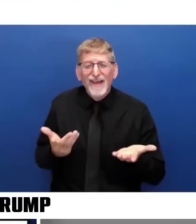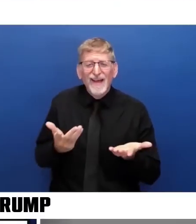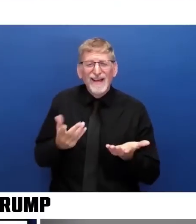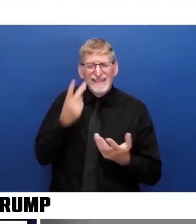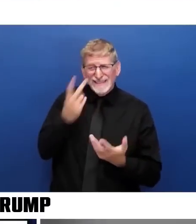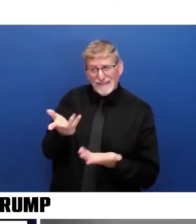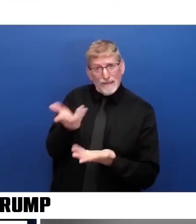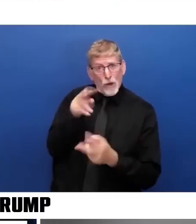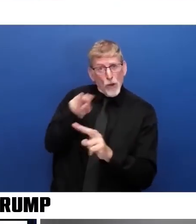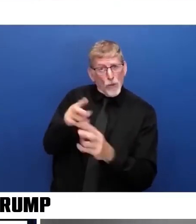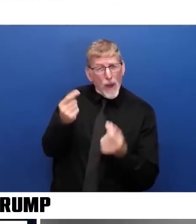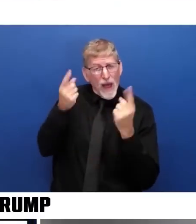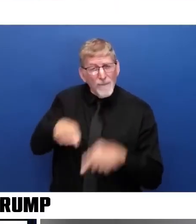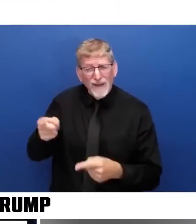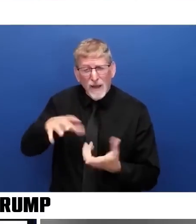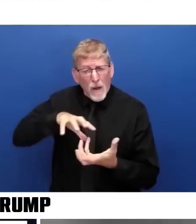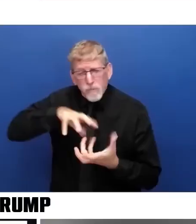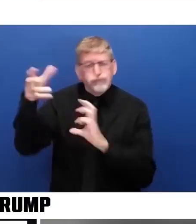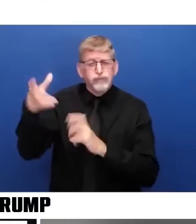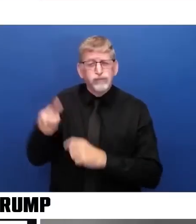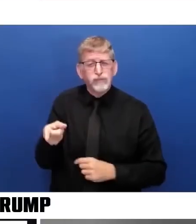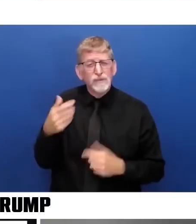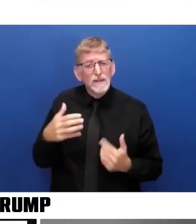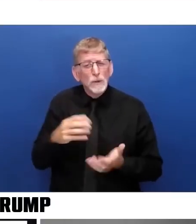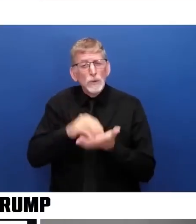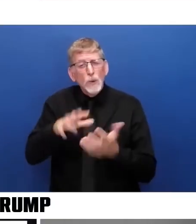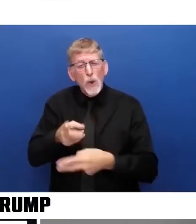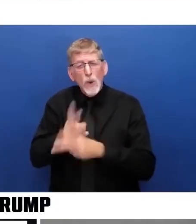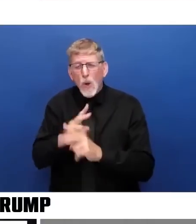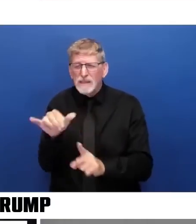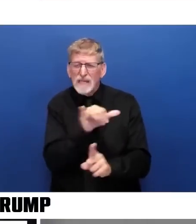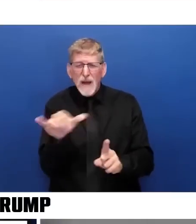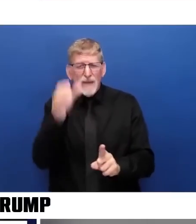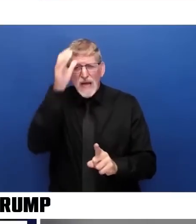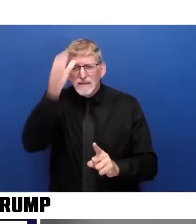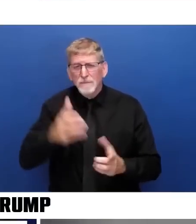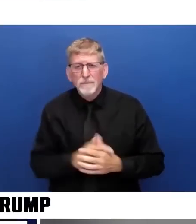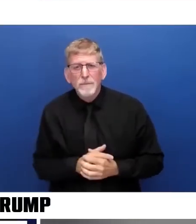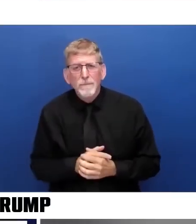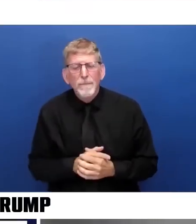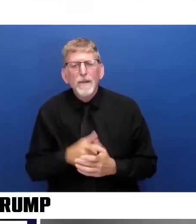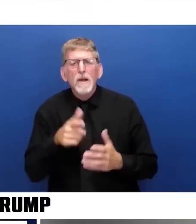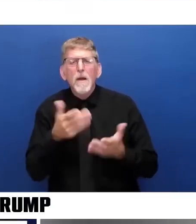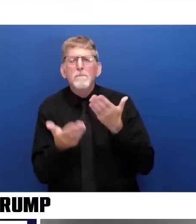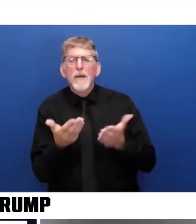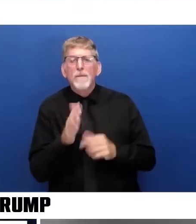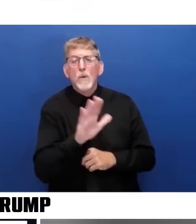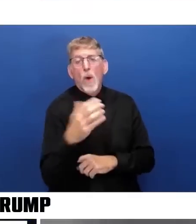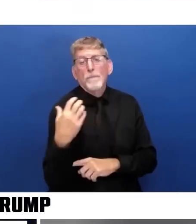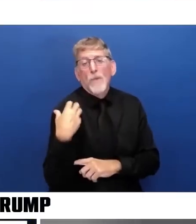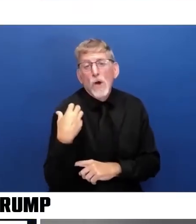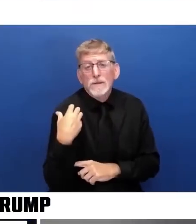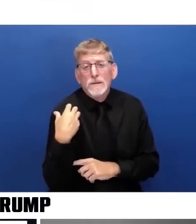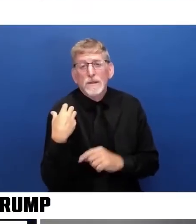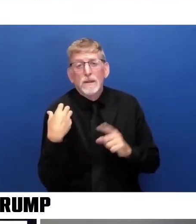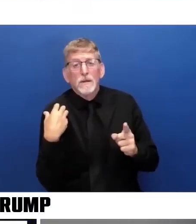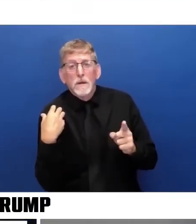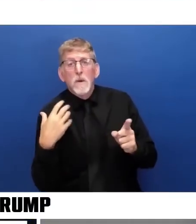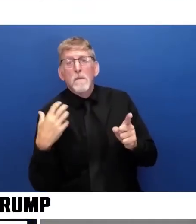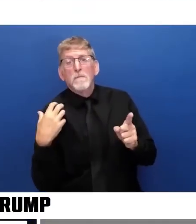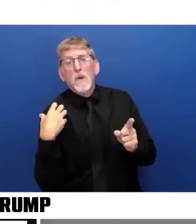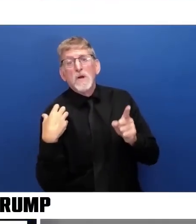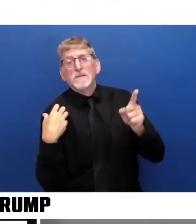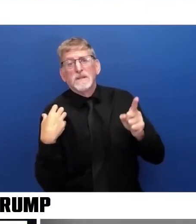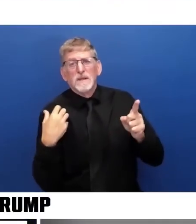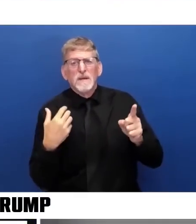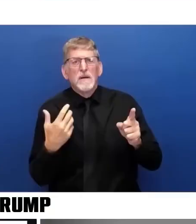catastrophe. The student loans, and then her, I think probably her boss, if you call him a boss, he spends all his time on the beach. But